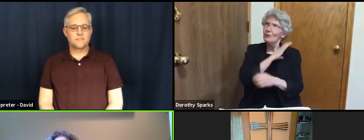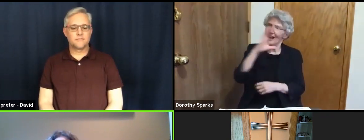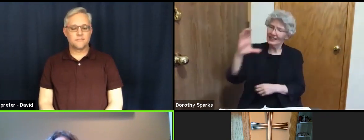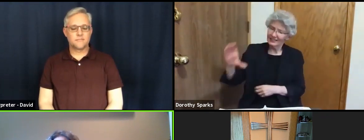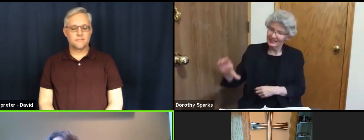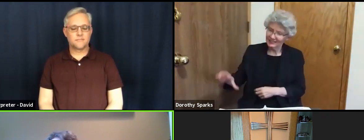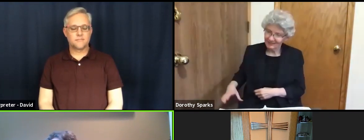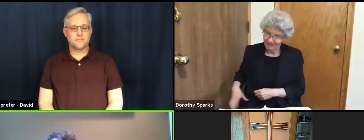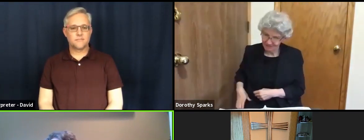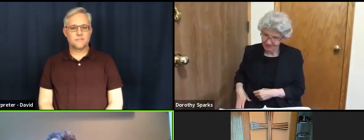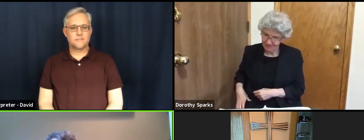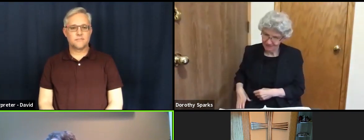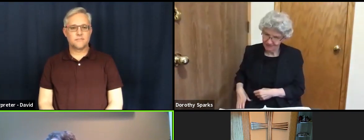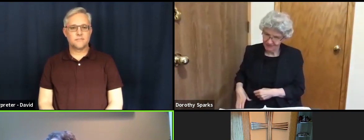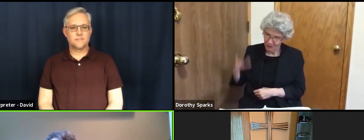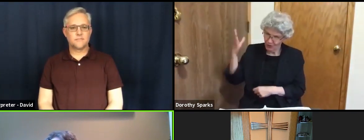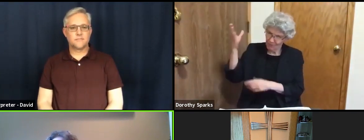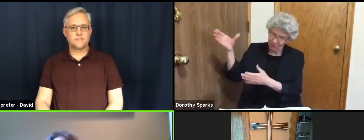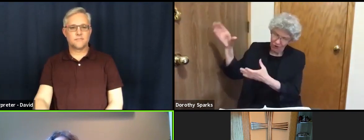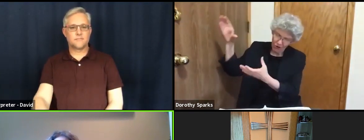Savior, Jesus Christ.